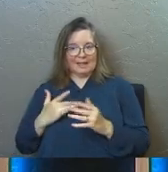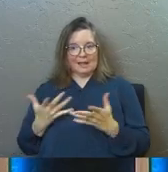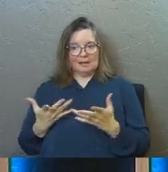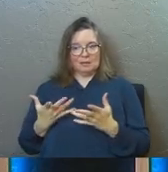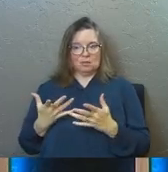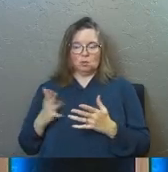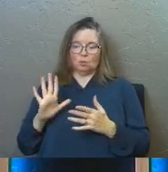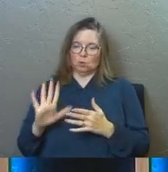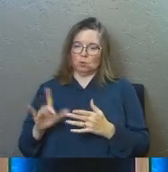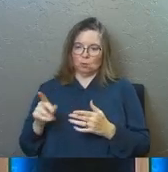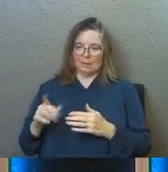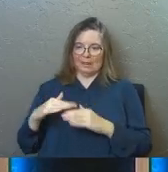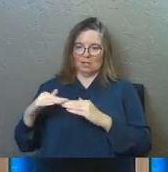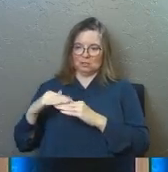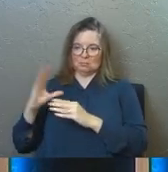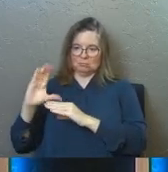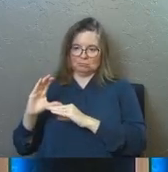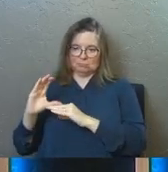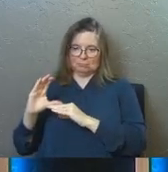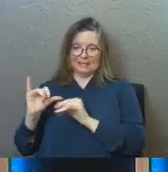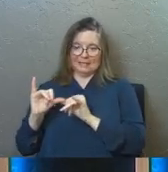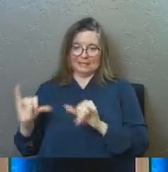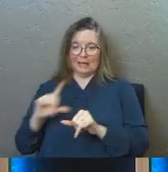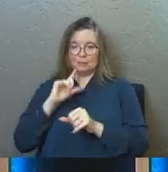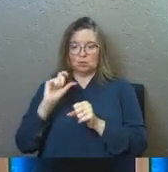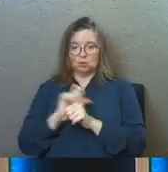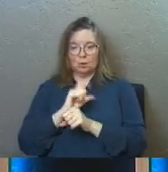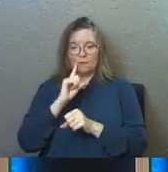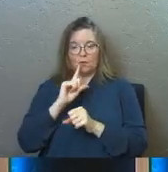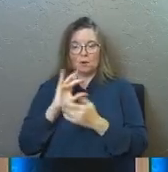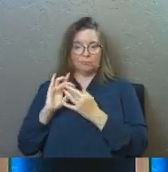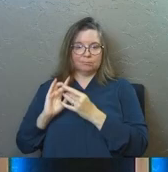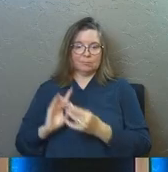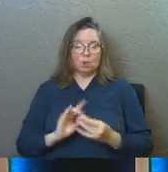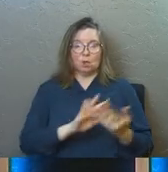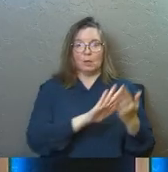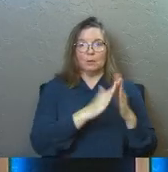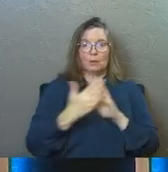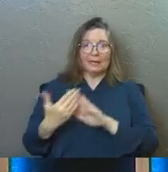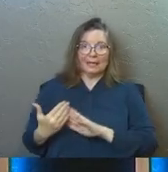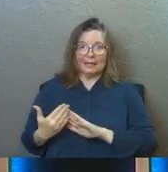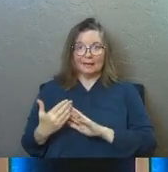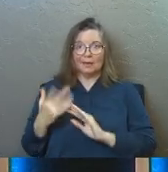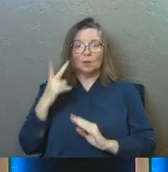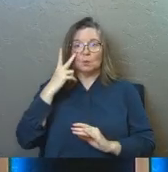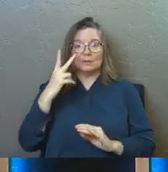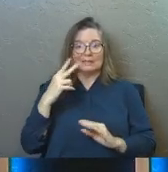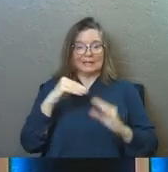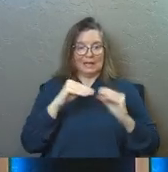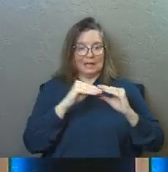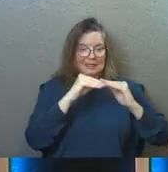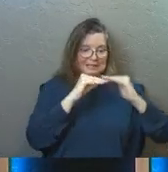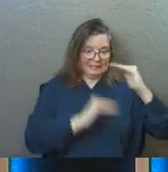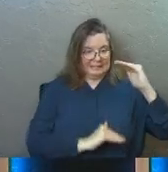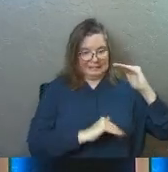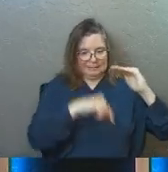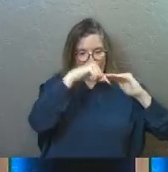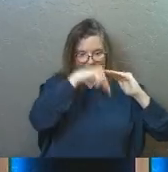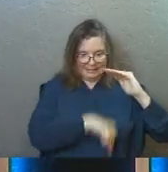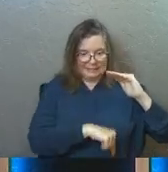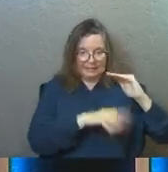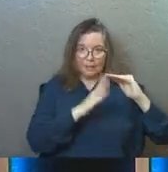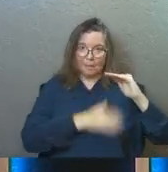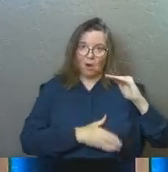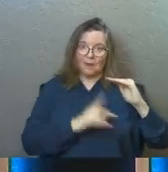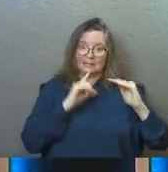be you in the shallow end. I think the same is true when it comes to how we perceive community. As we see the deep end, deep,